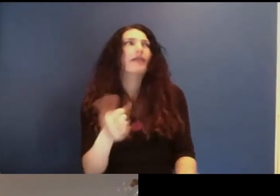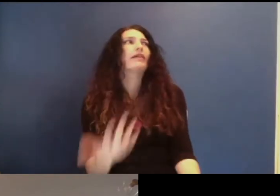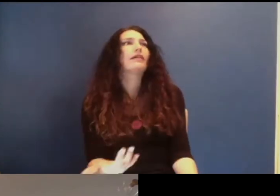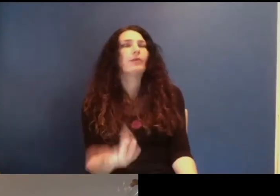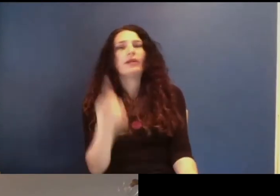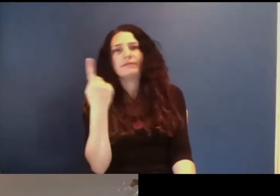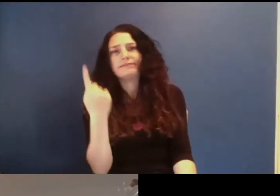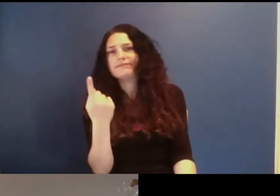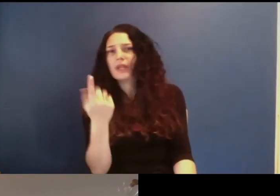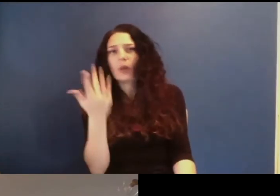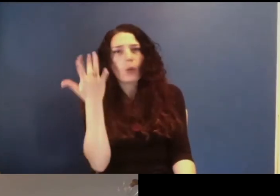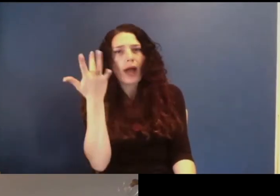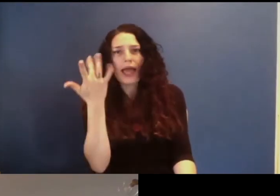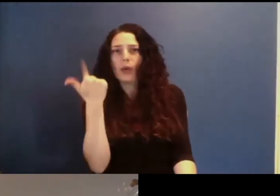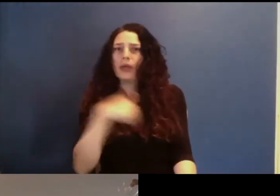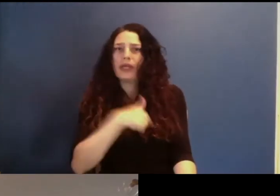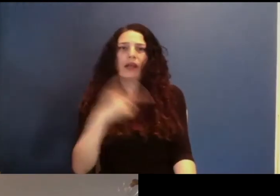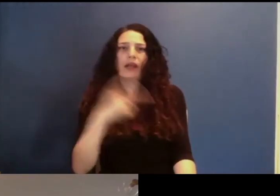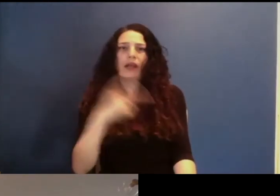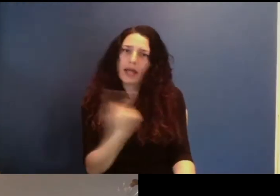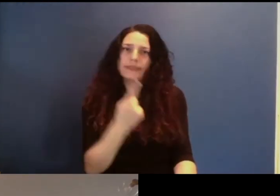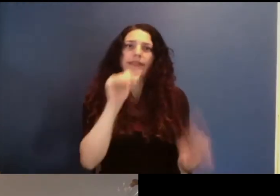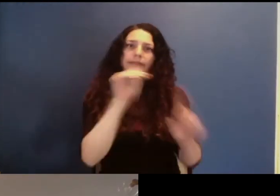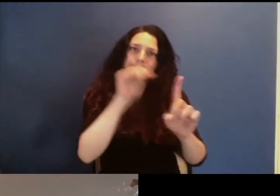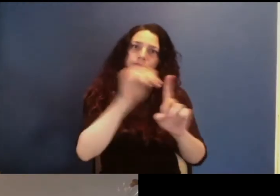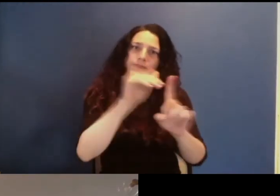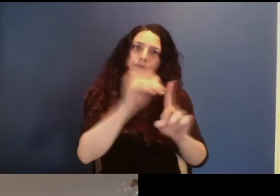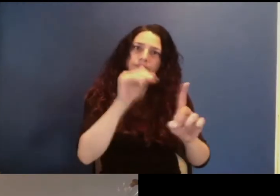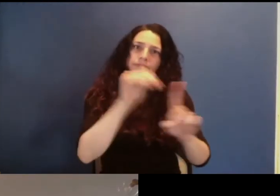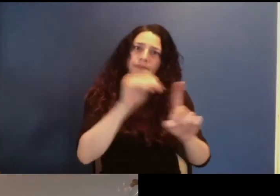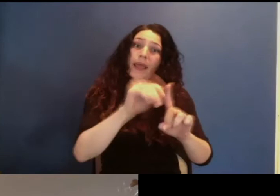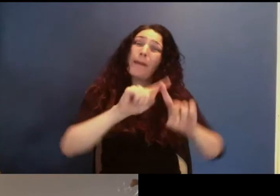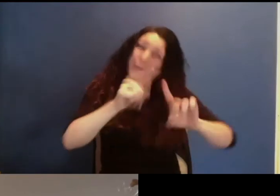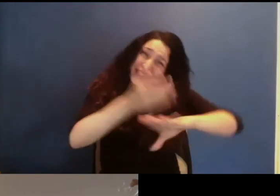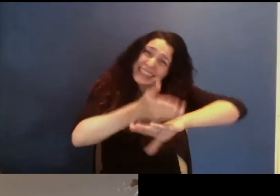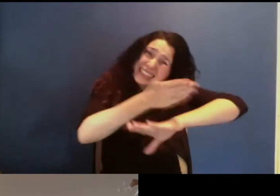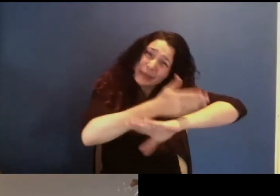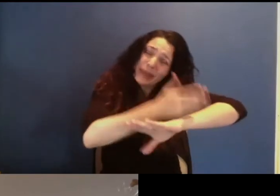And I contribute that. Go ahead. I can. It's so weird, because I